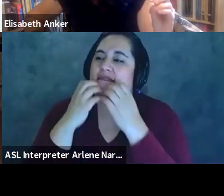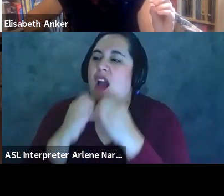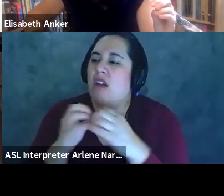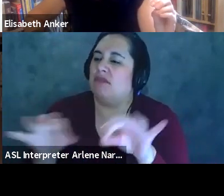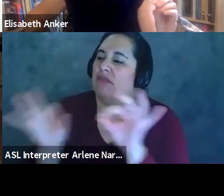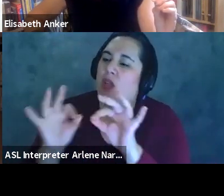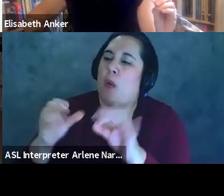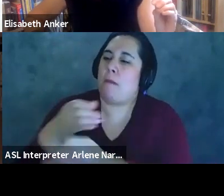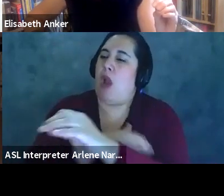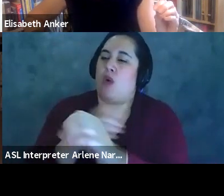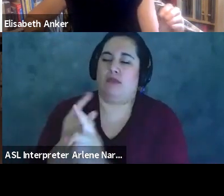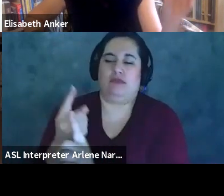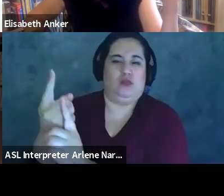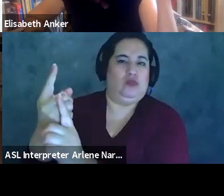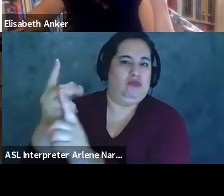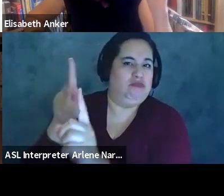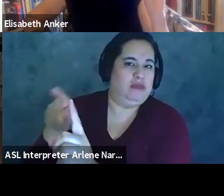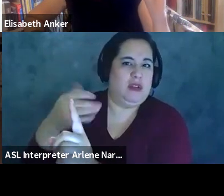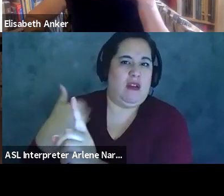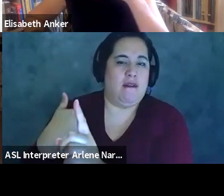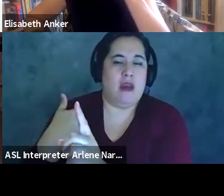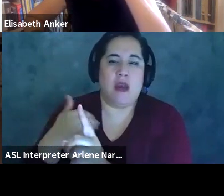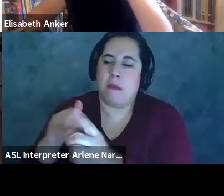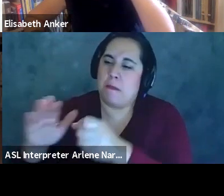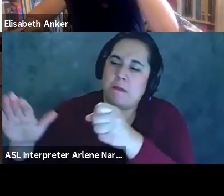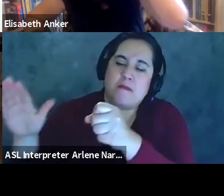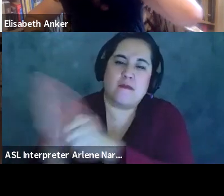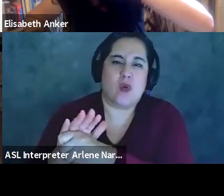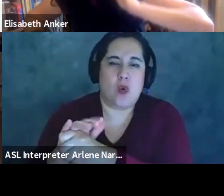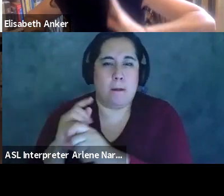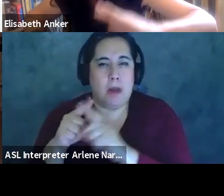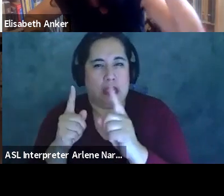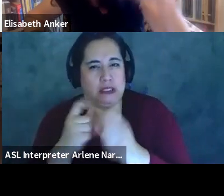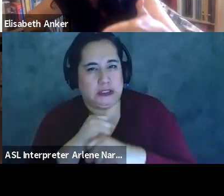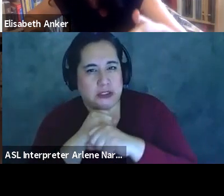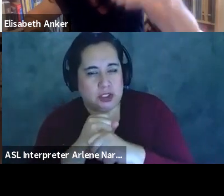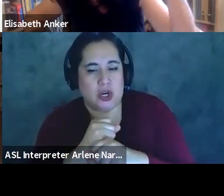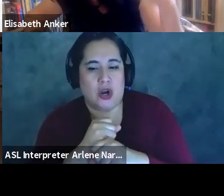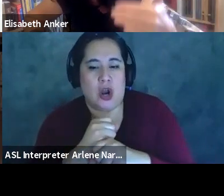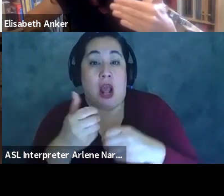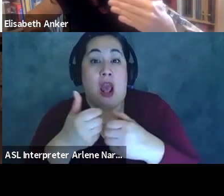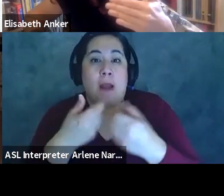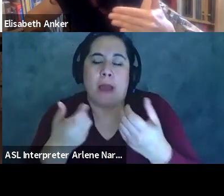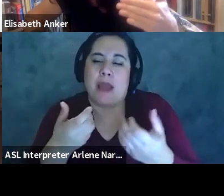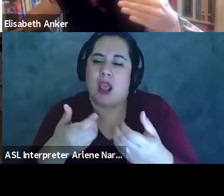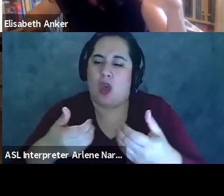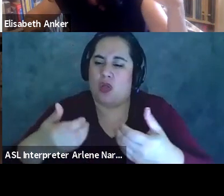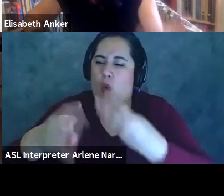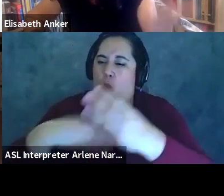is homogenous, where it is about purity, where it is about security and a closing of a world and a